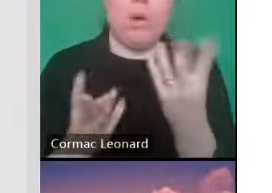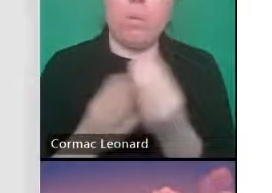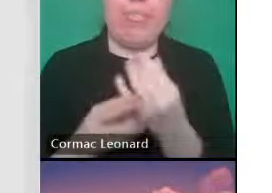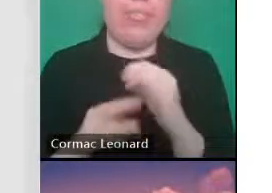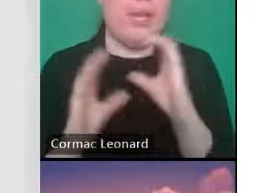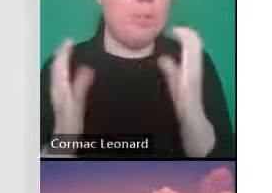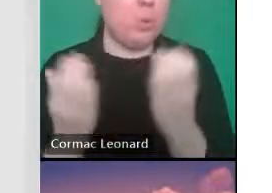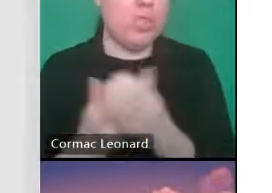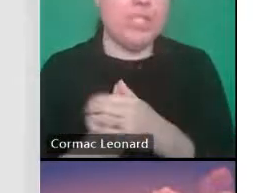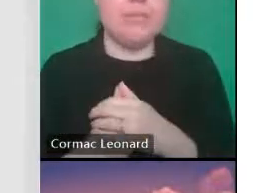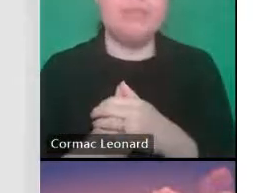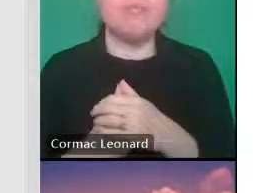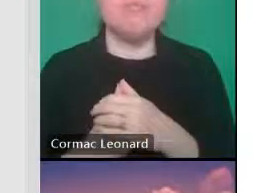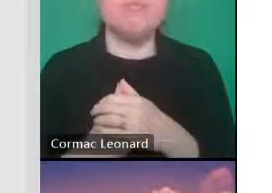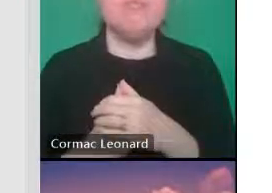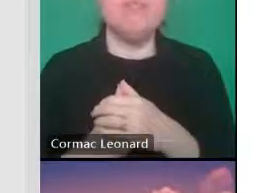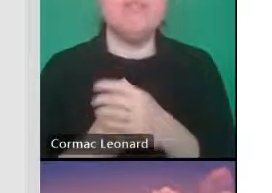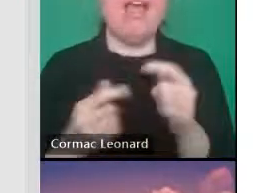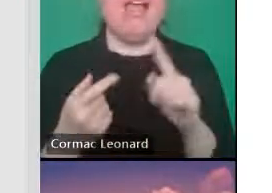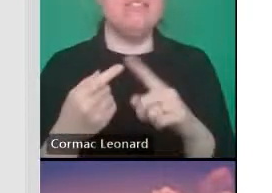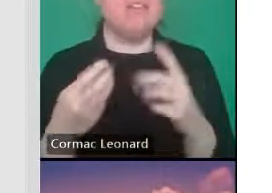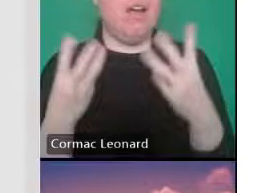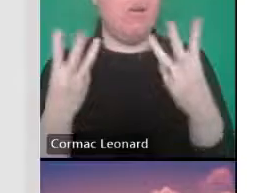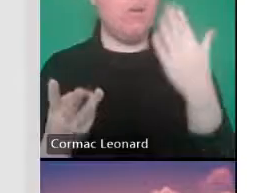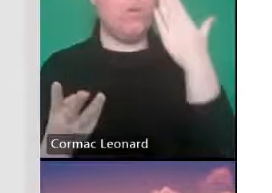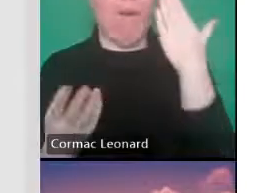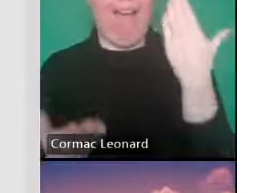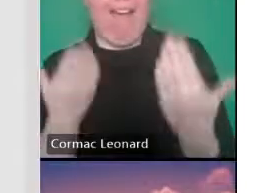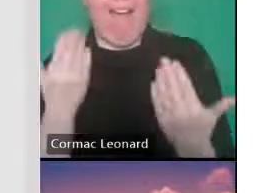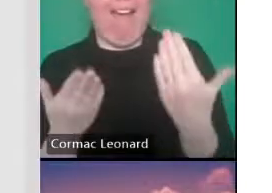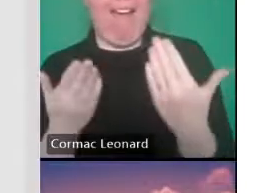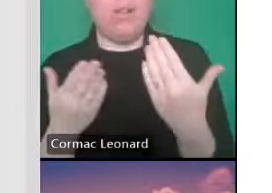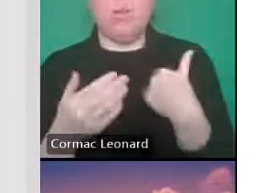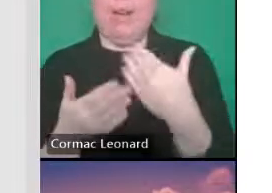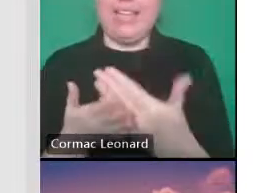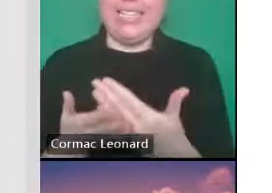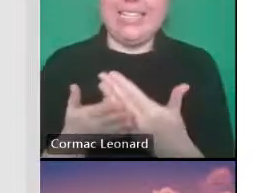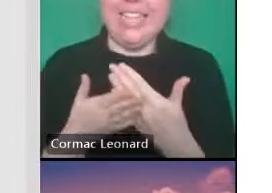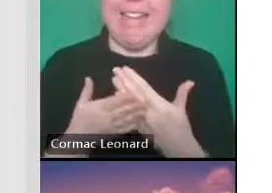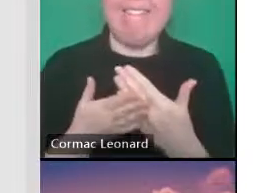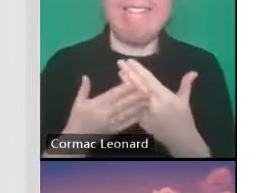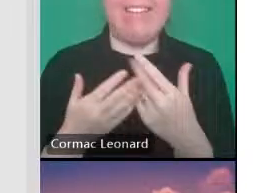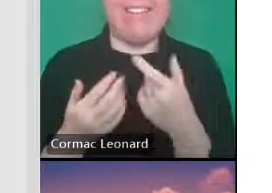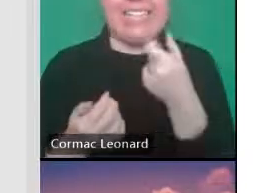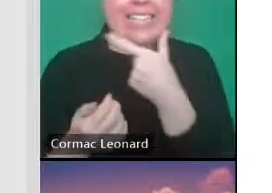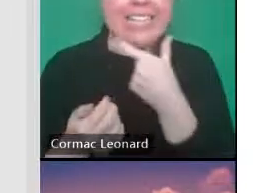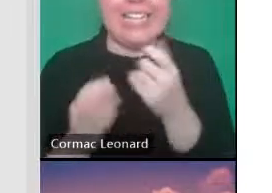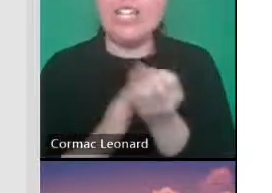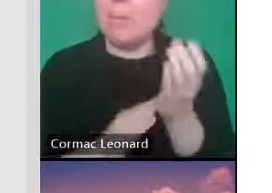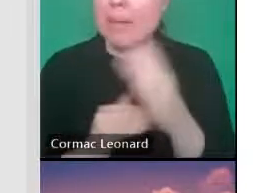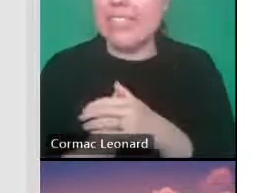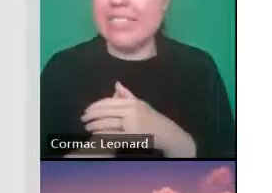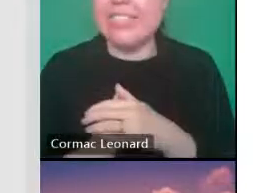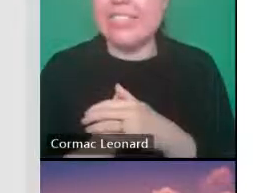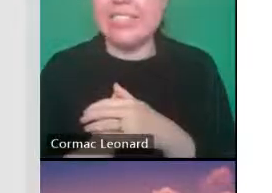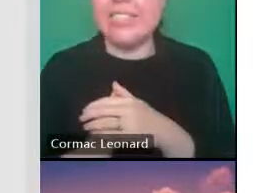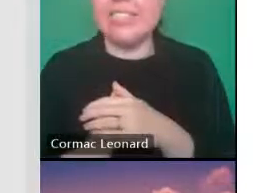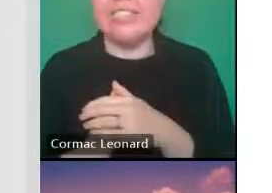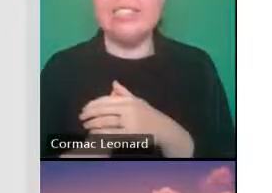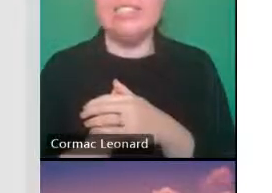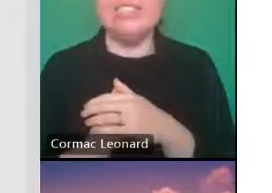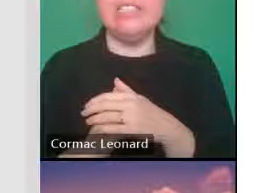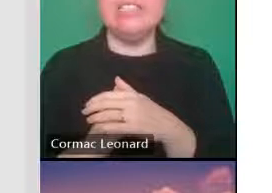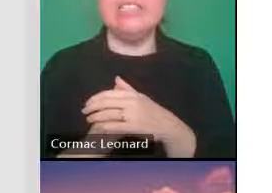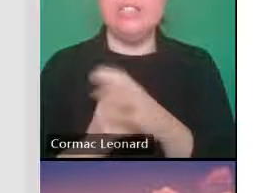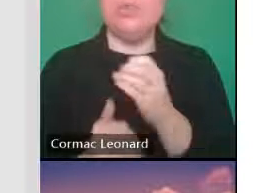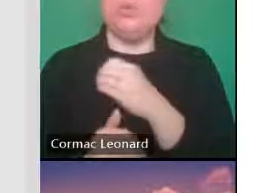community and want to know, how do I safely, securely and easily submit that referral into